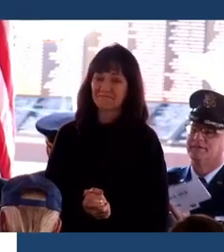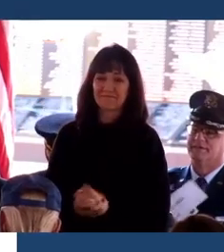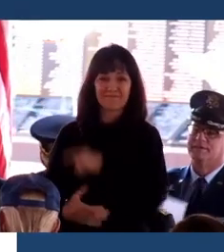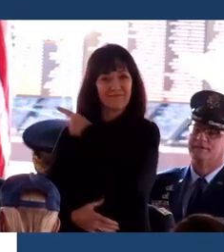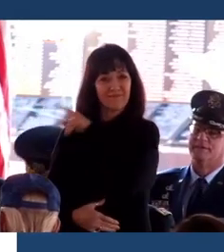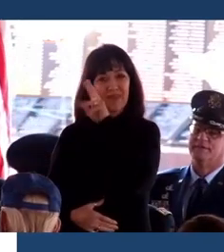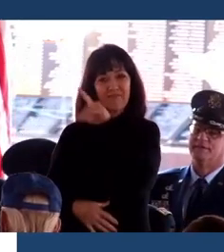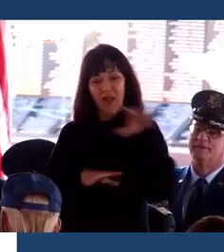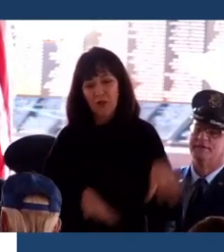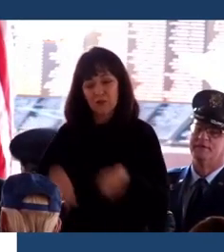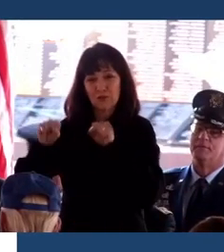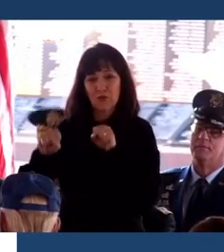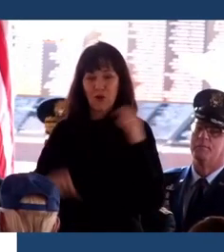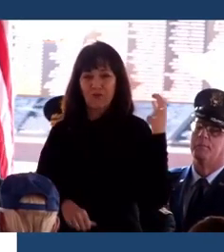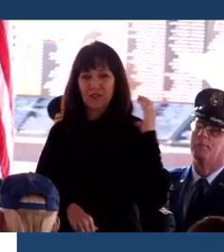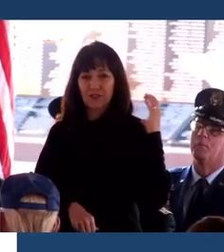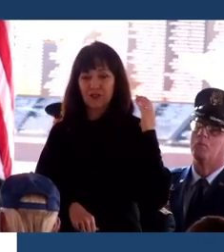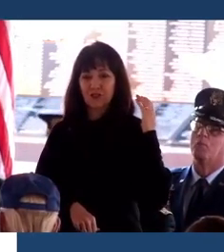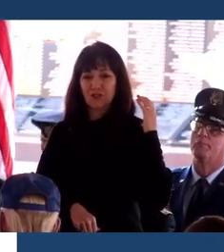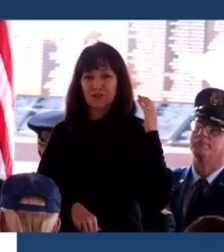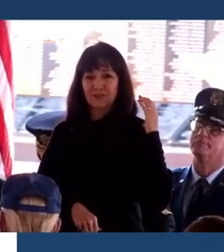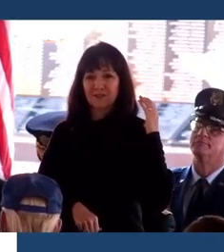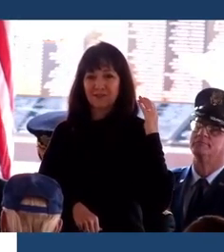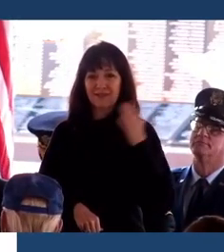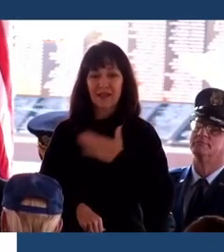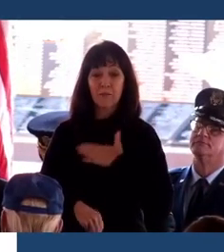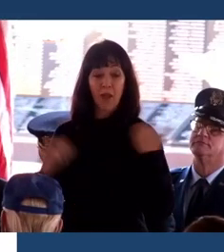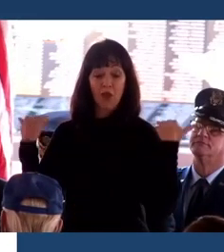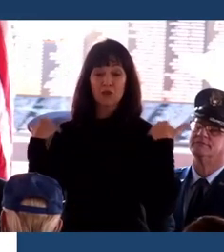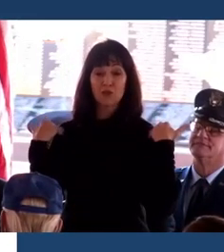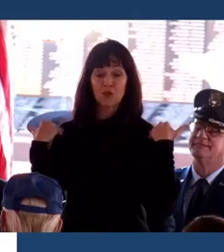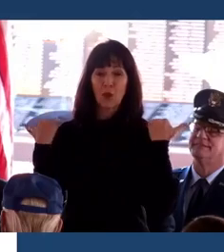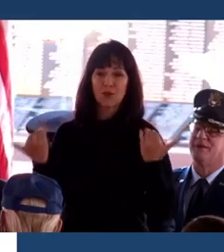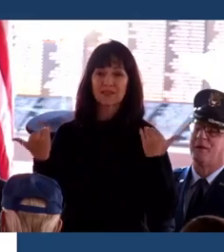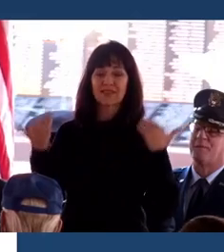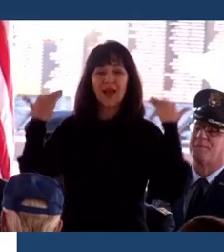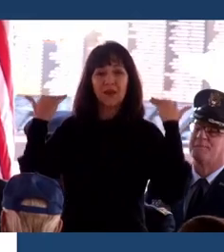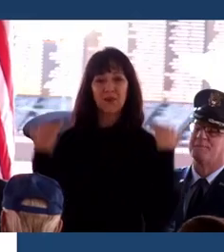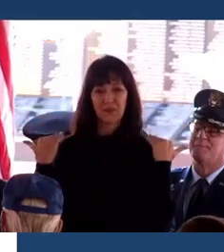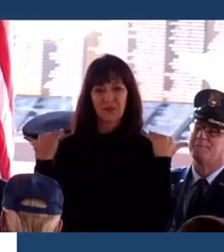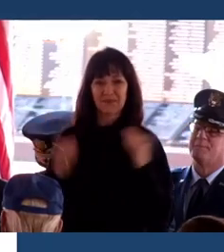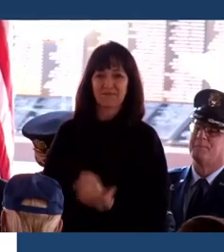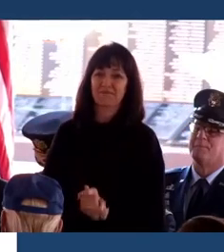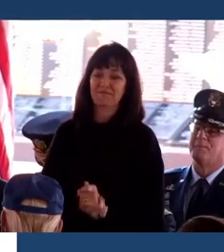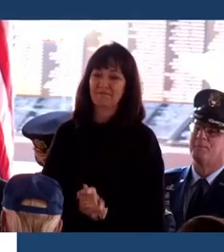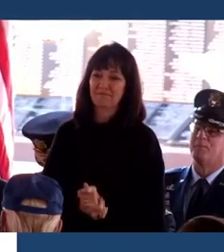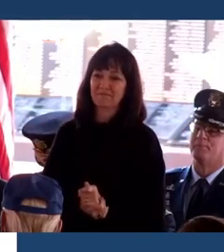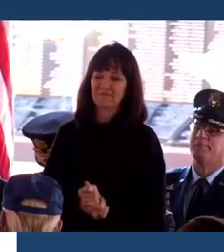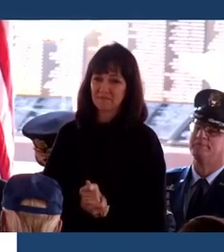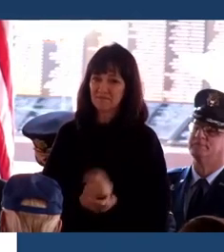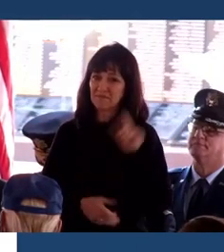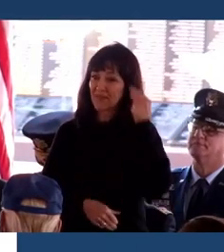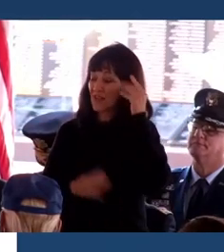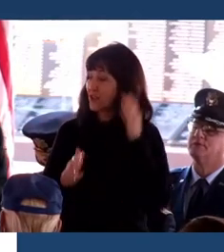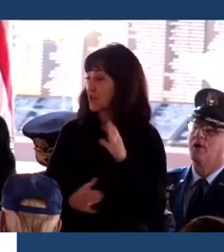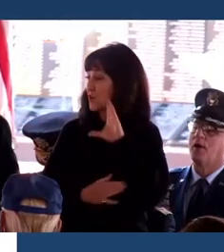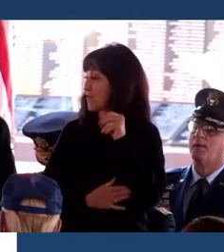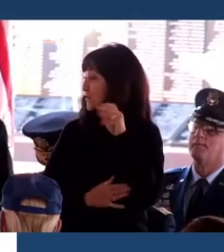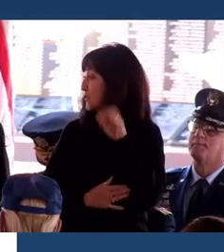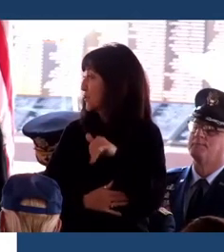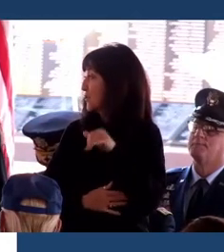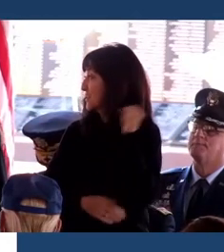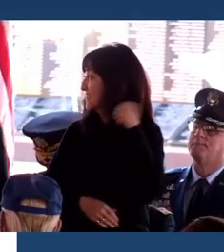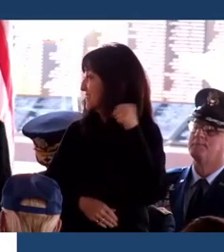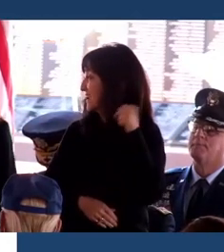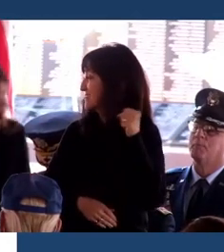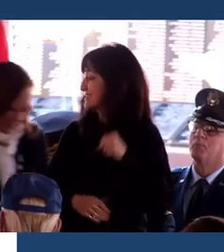Valerie took over his chair, and I'm my shoulders are a little more free. Did you mention Governor Carney? Governor Carney? Yes.